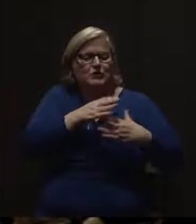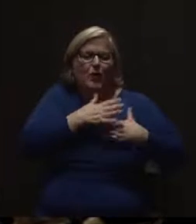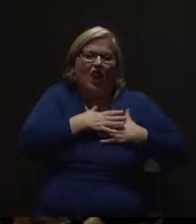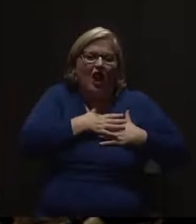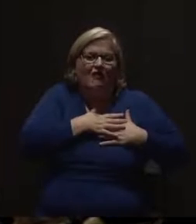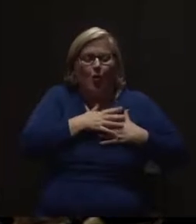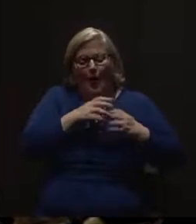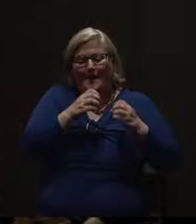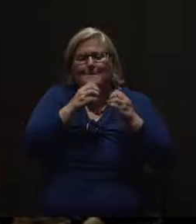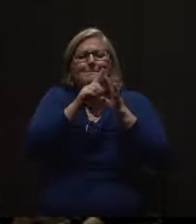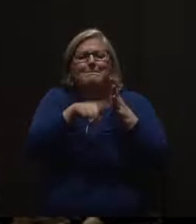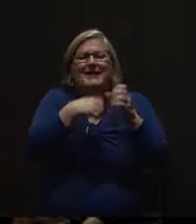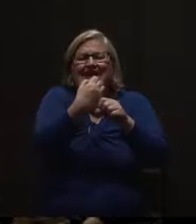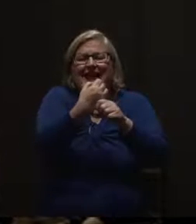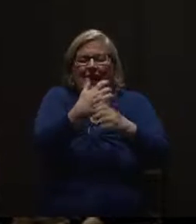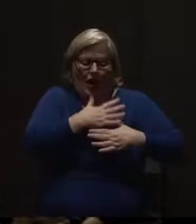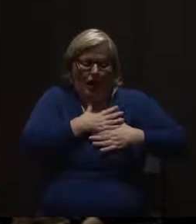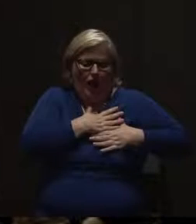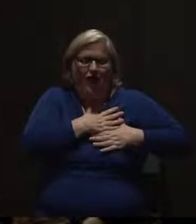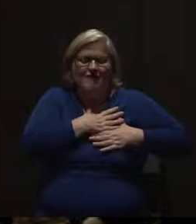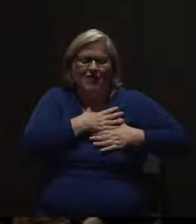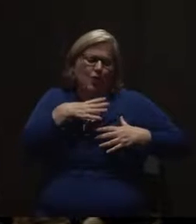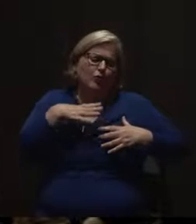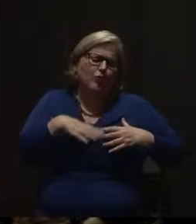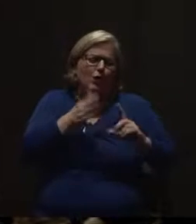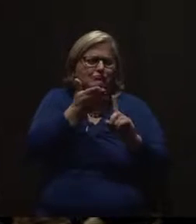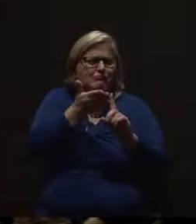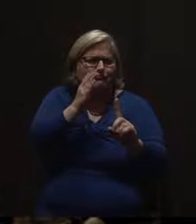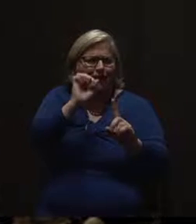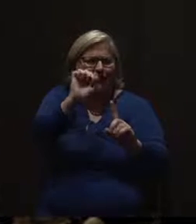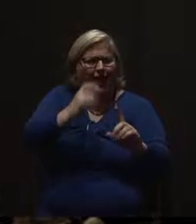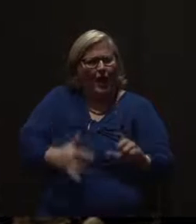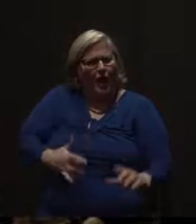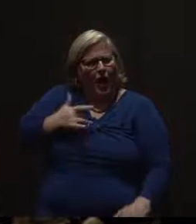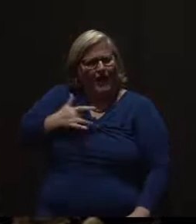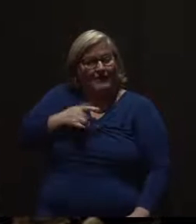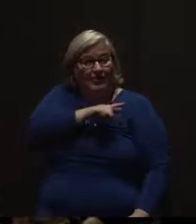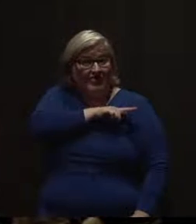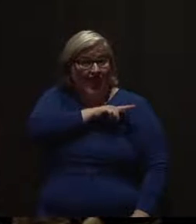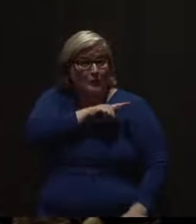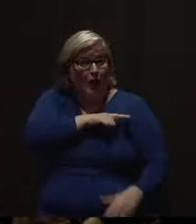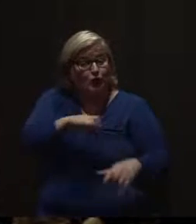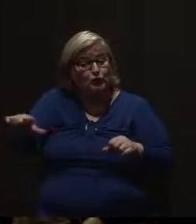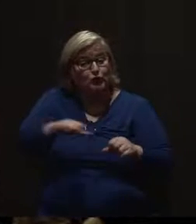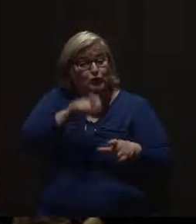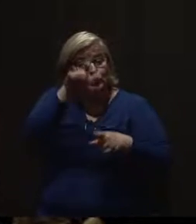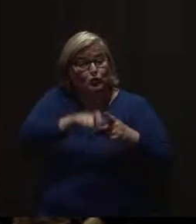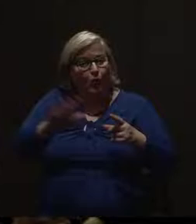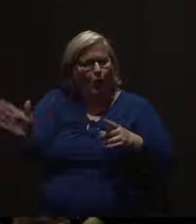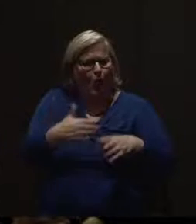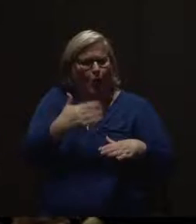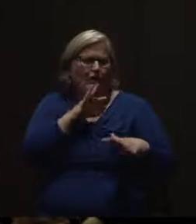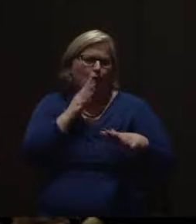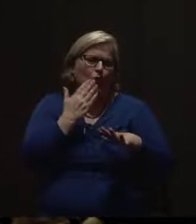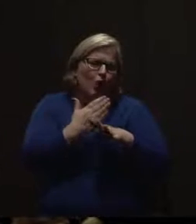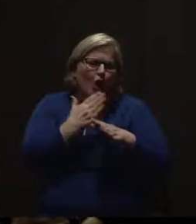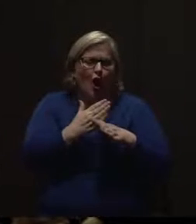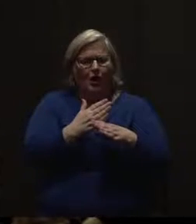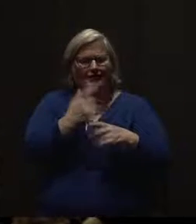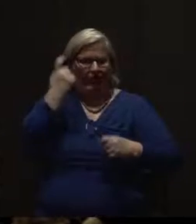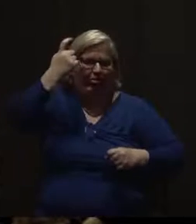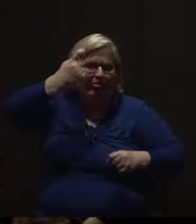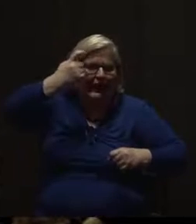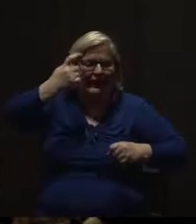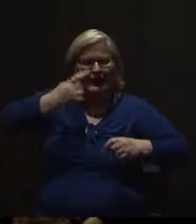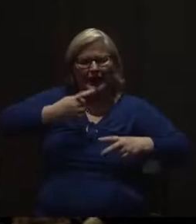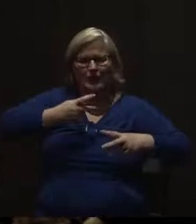being loved. To see love as their raison d'être. Which is why they're also supposed to do all the work of love, the thinking and the talking